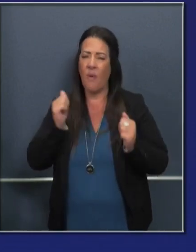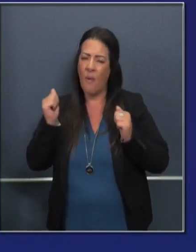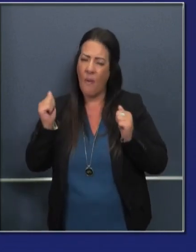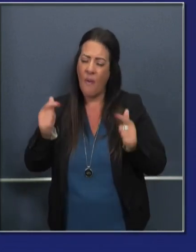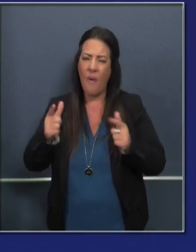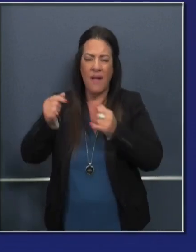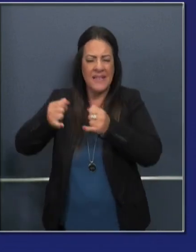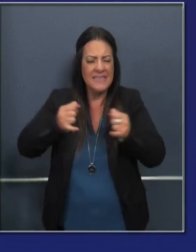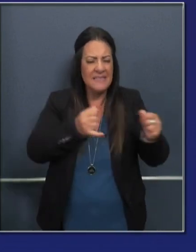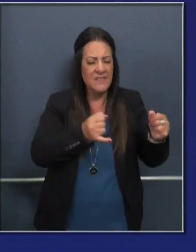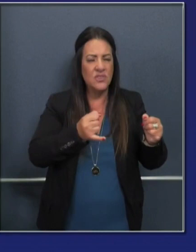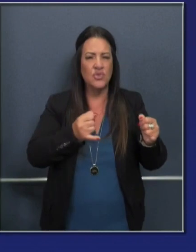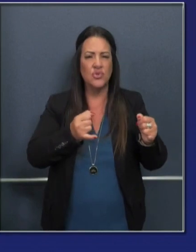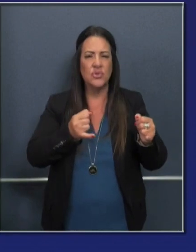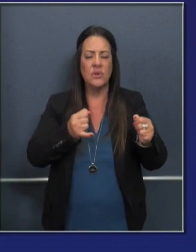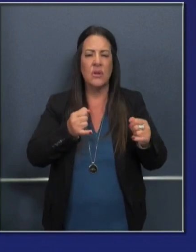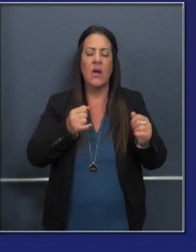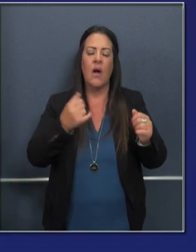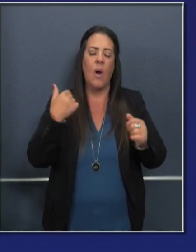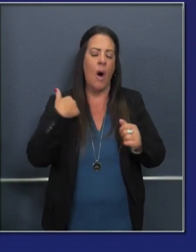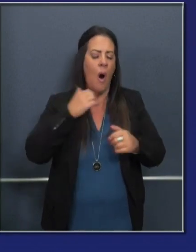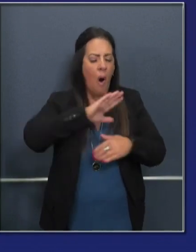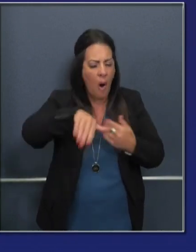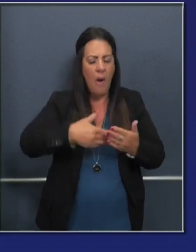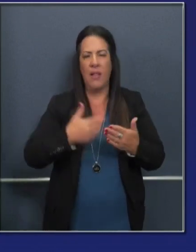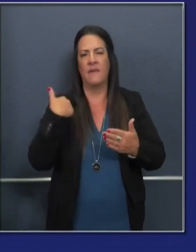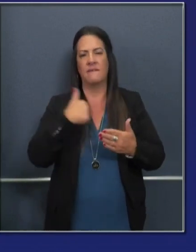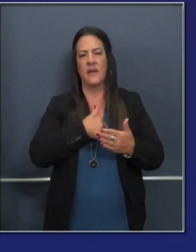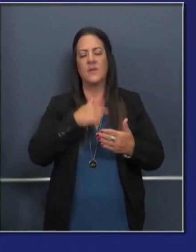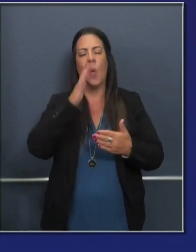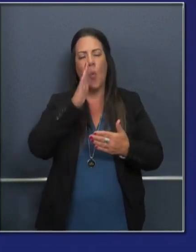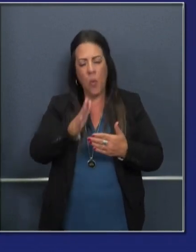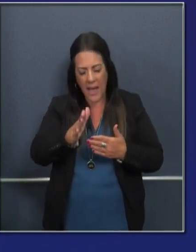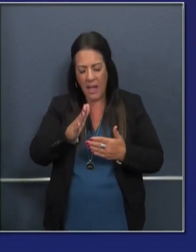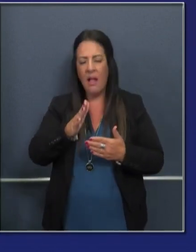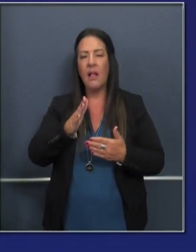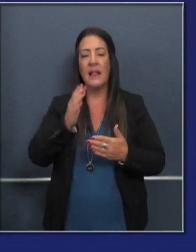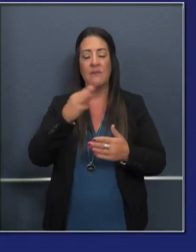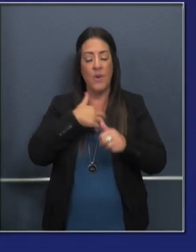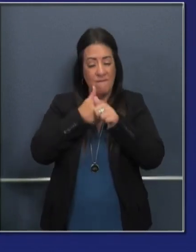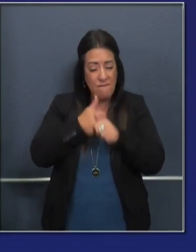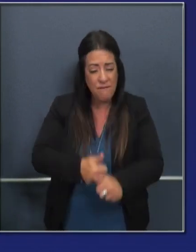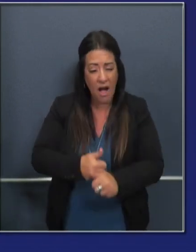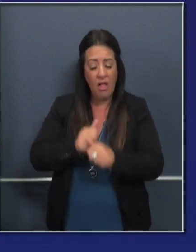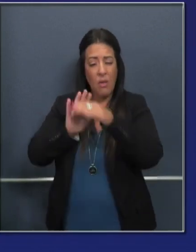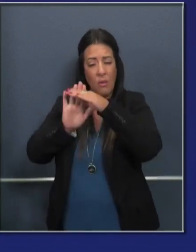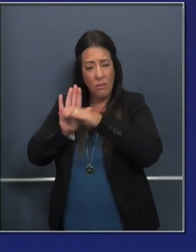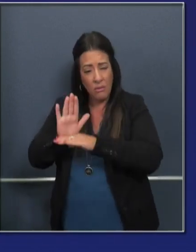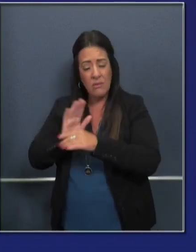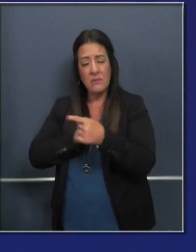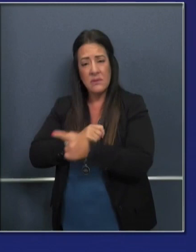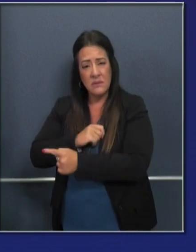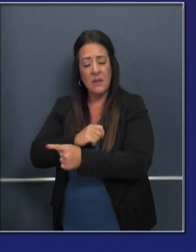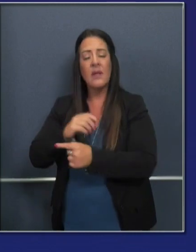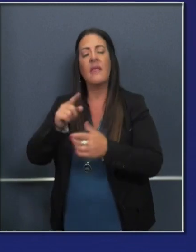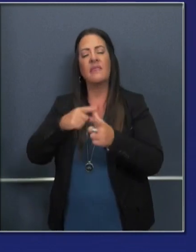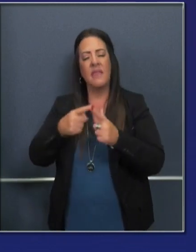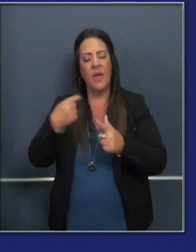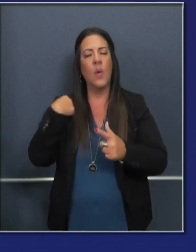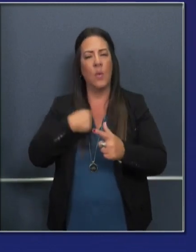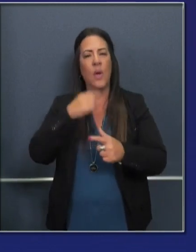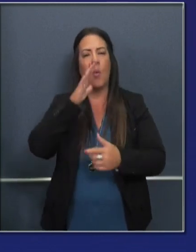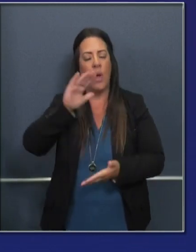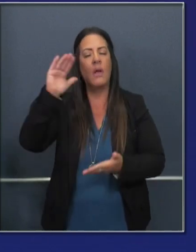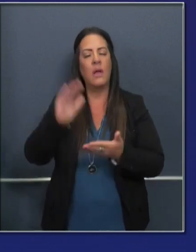acts in the aggregate that will slow this spread, will mitigate the transmission of this disease, and ultimately allow us to move